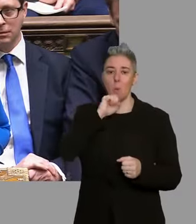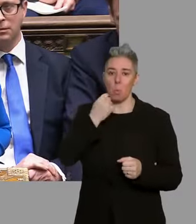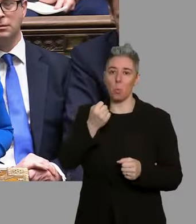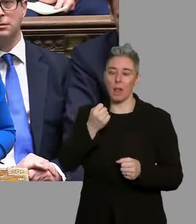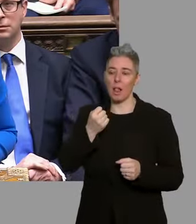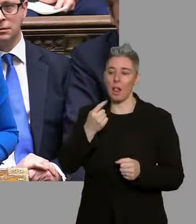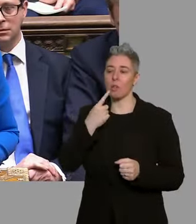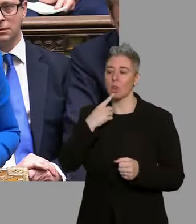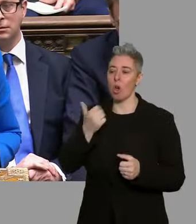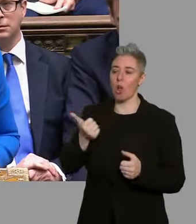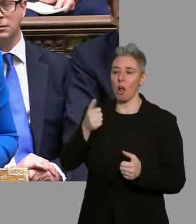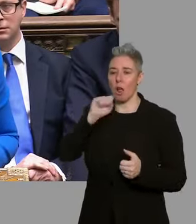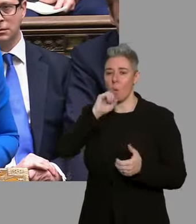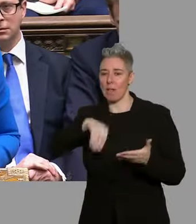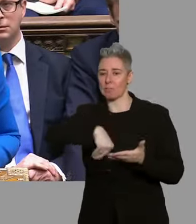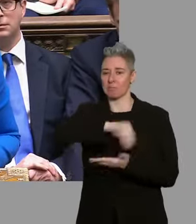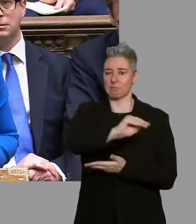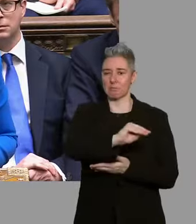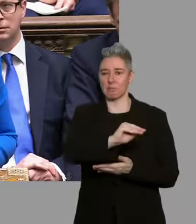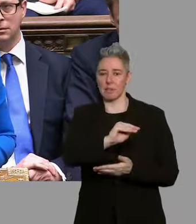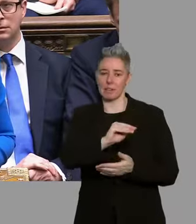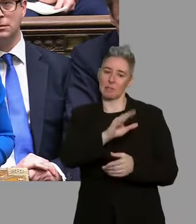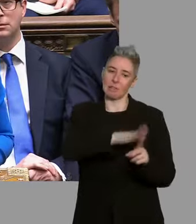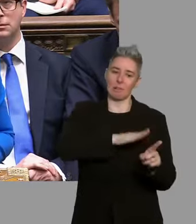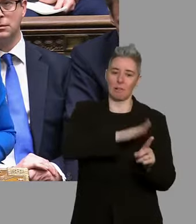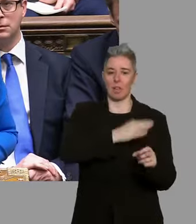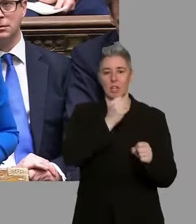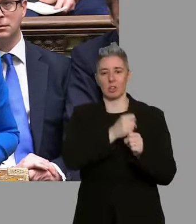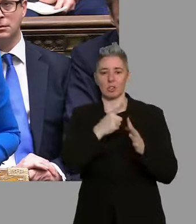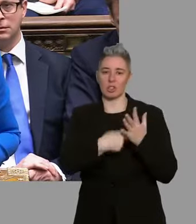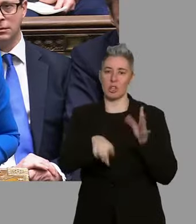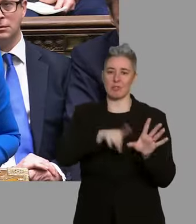shameful. We left him